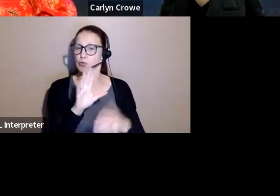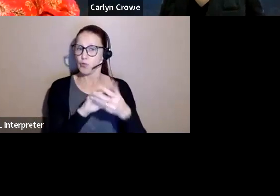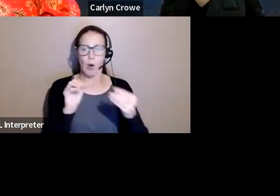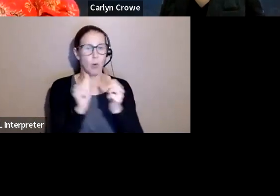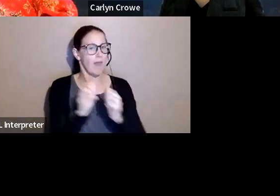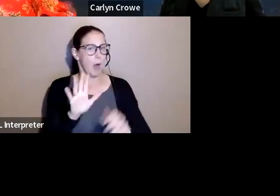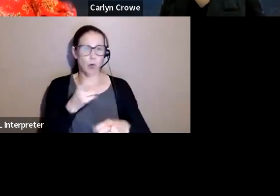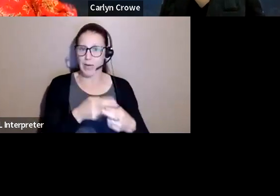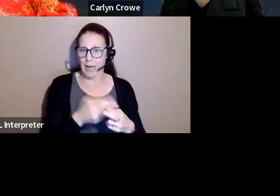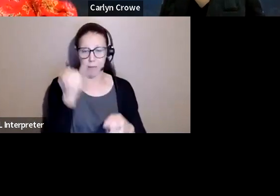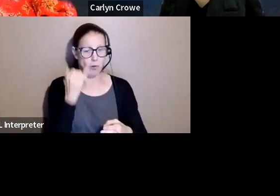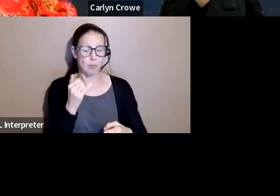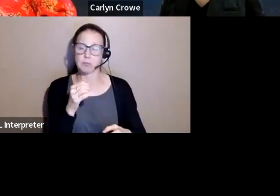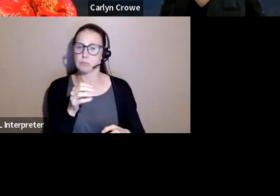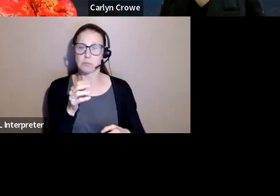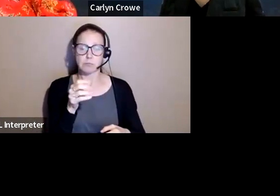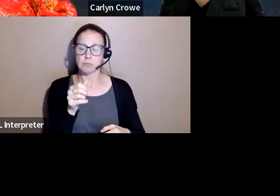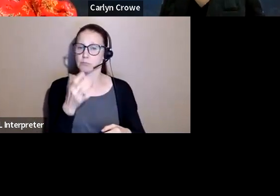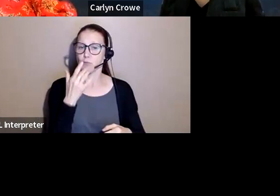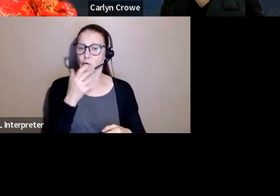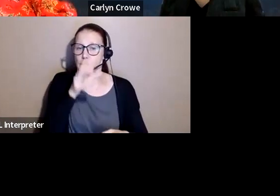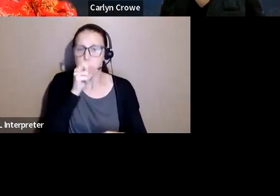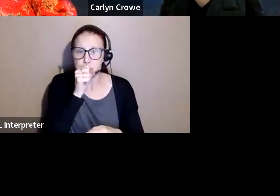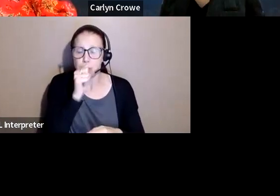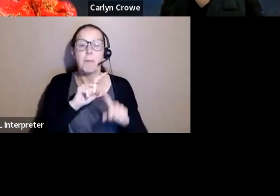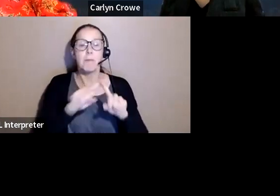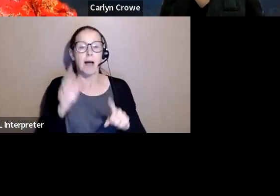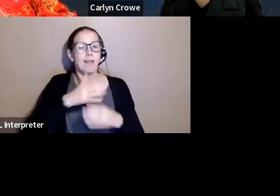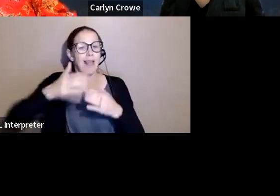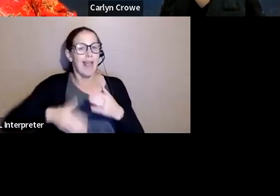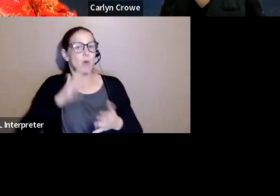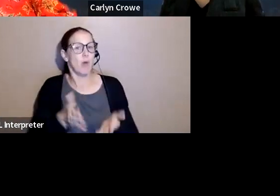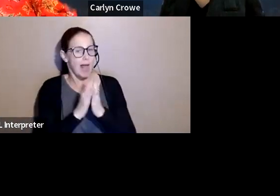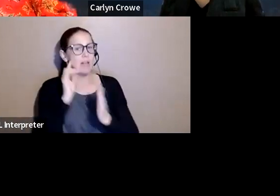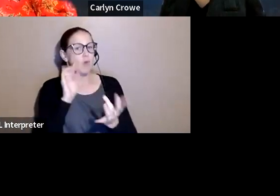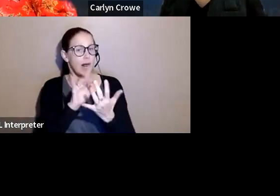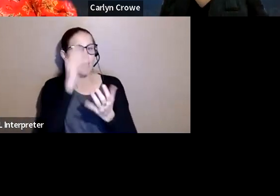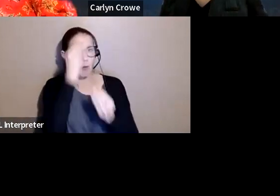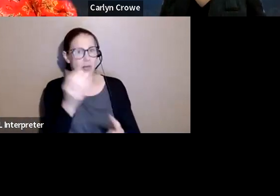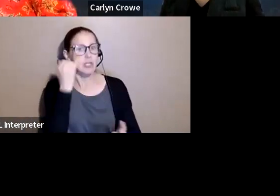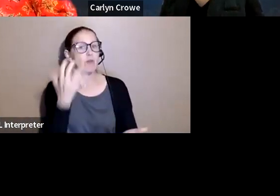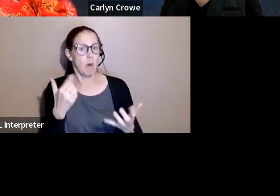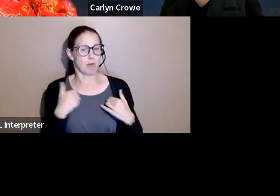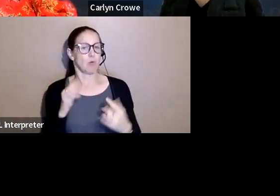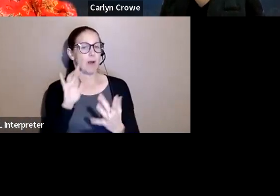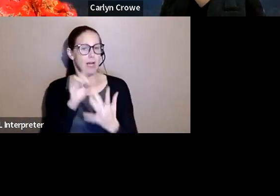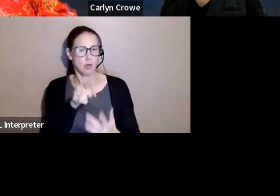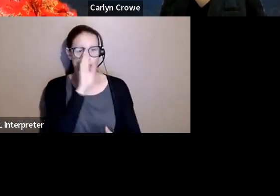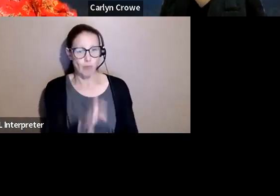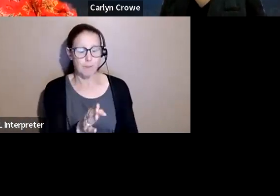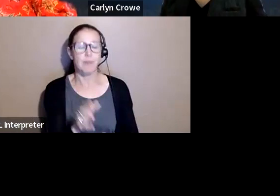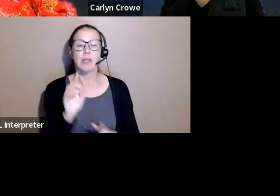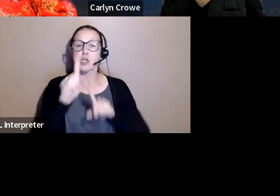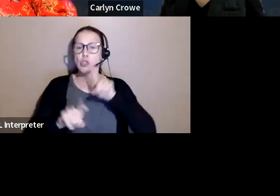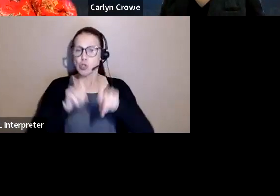if you would prefer not to share your own information, but at the end, it will ask for contact information if you would like me to contact you. The